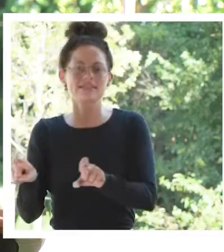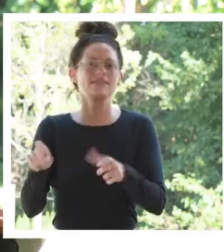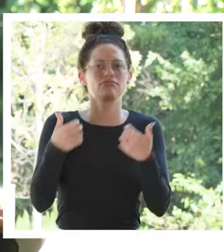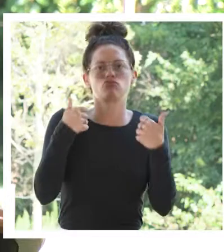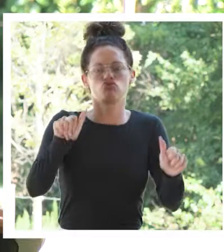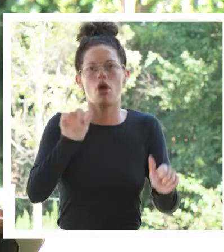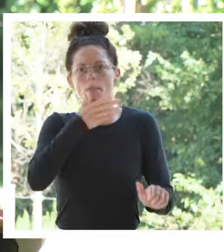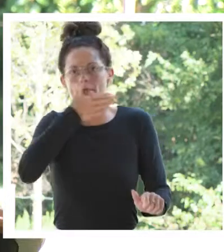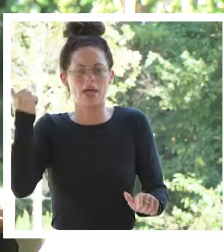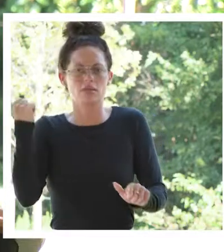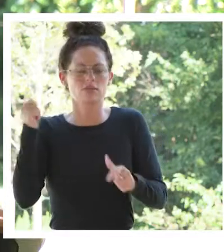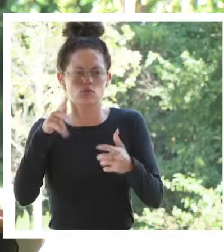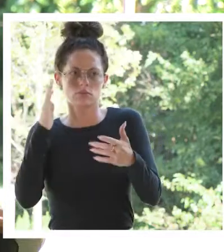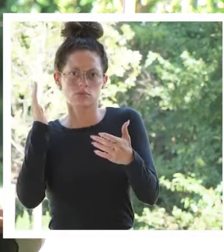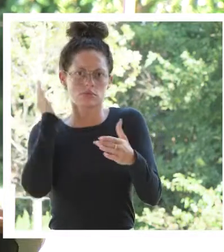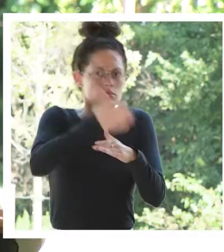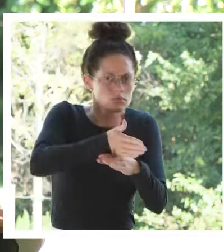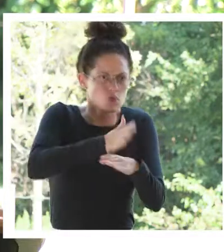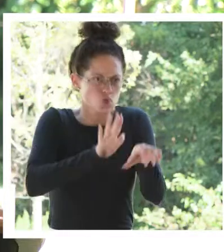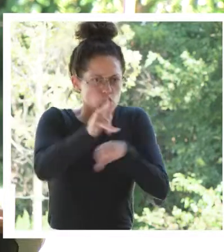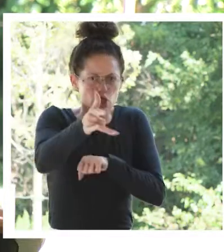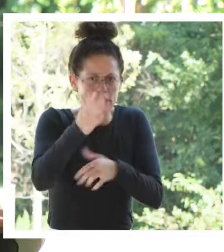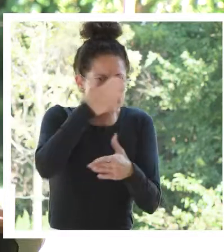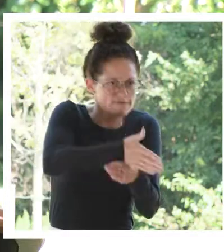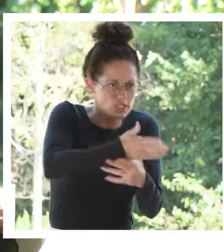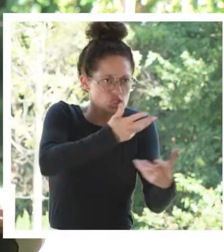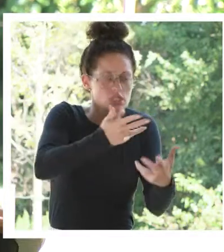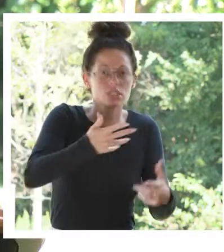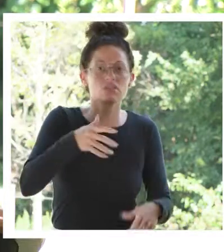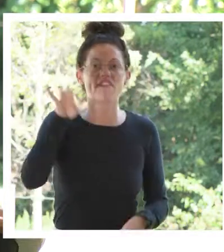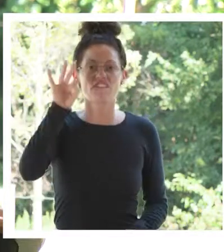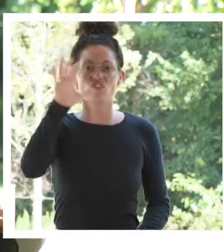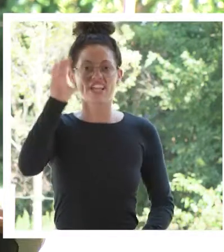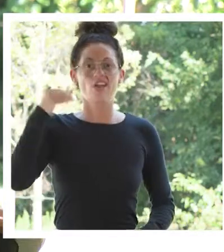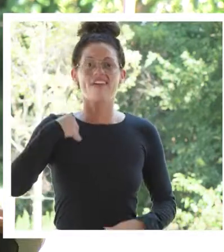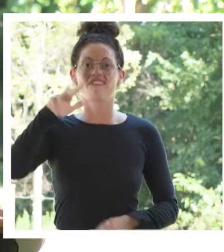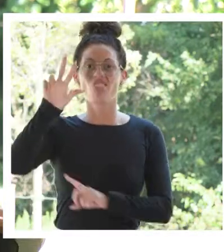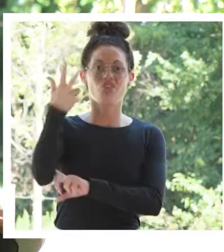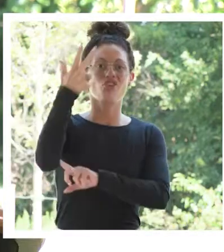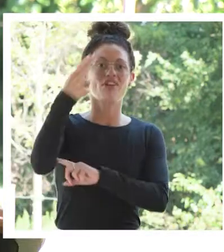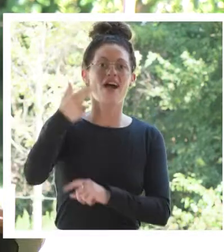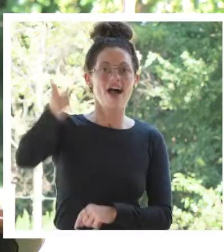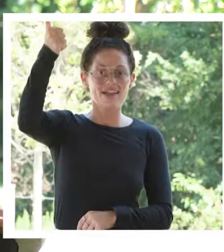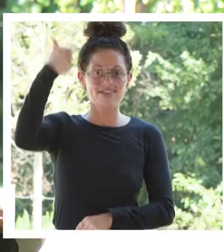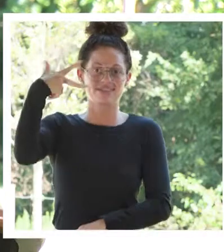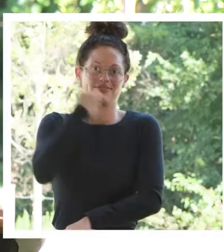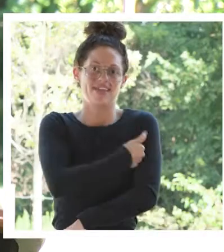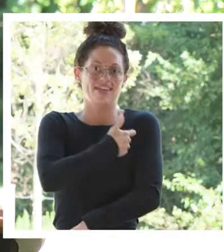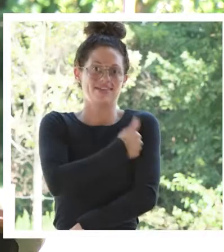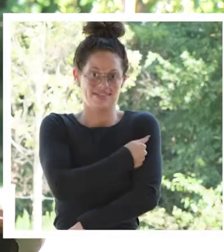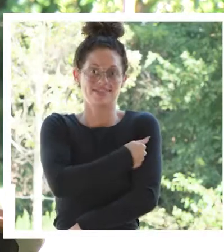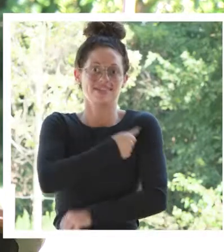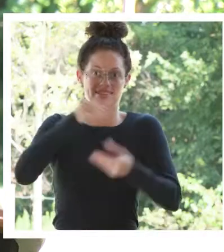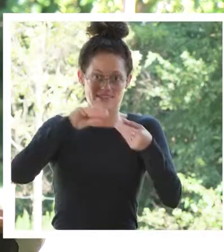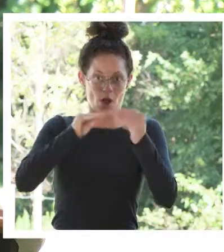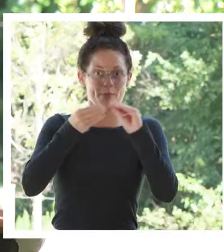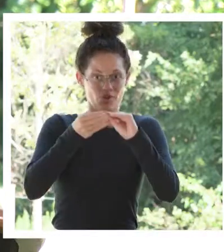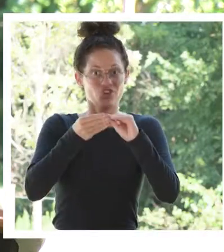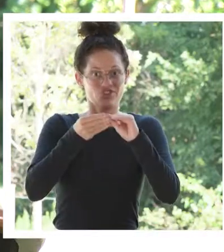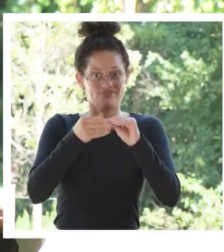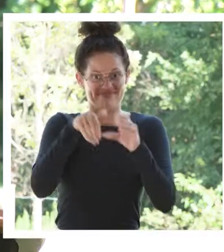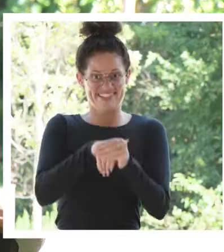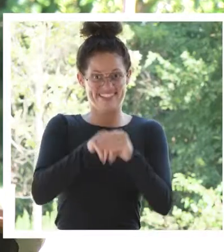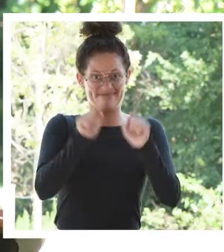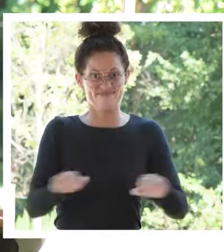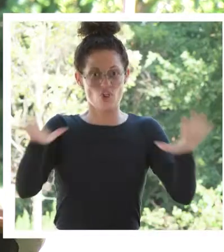intervention. Frederick County has the third highest vaccination rate in the state, and that is a testament to our shared belief in science and